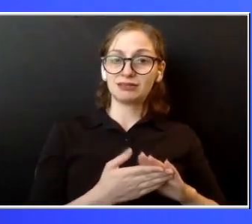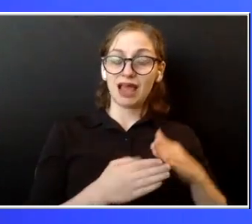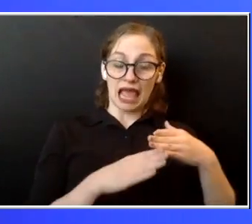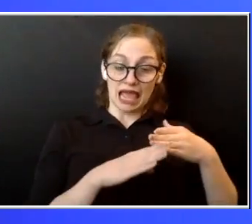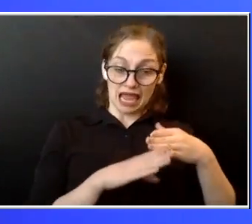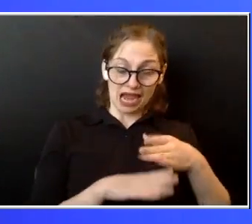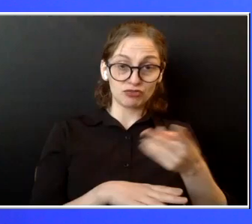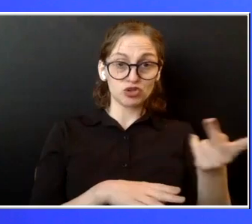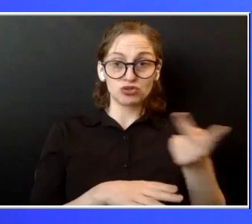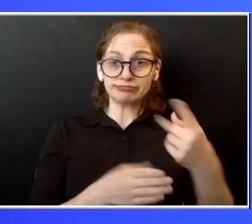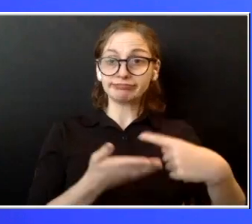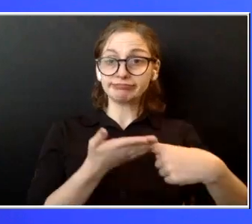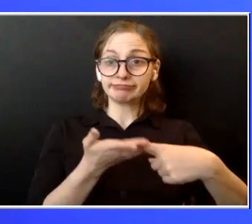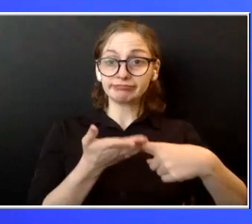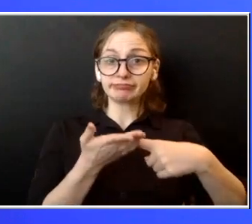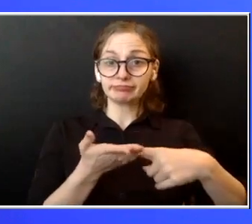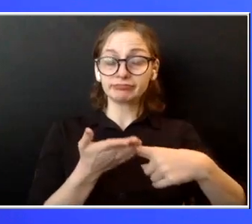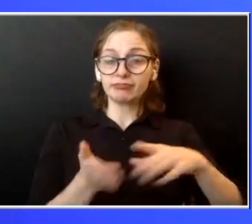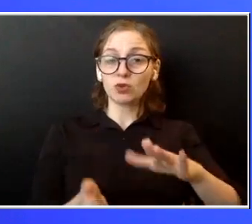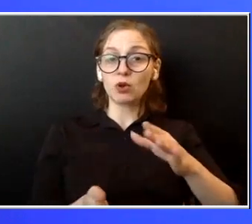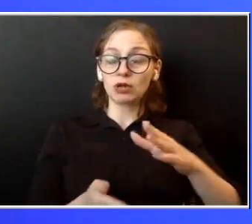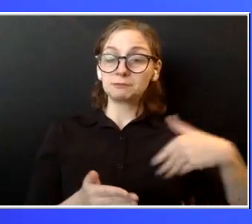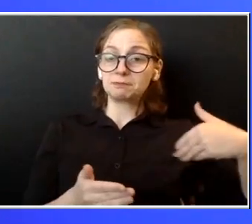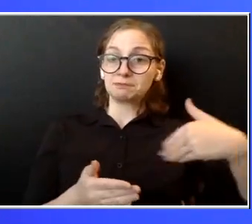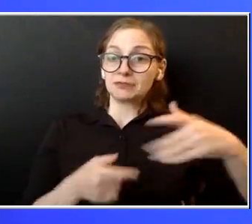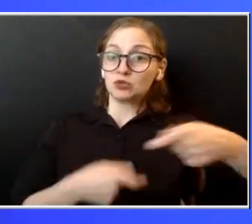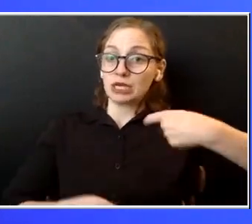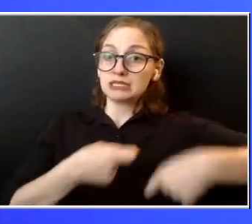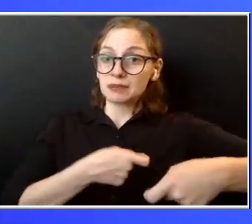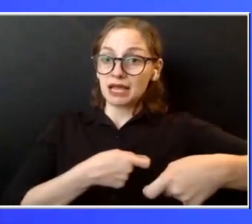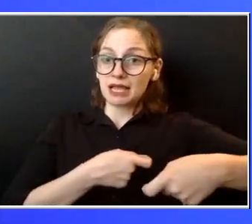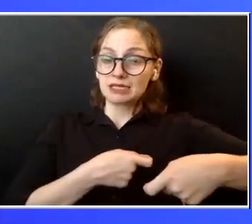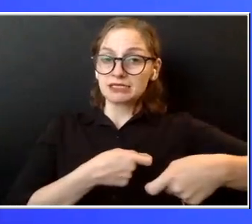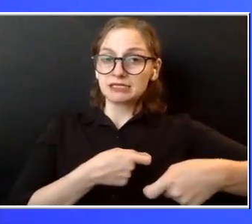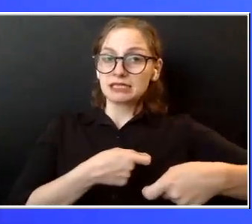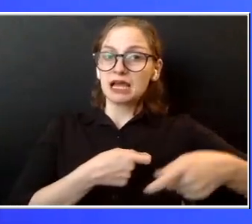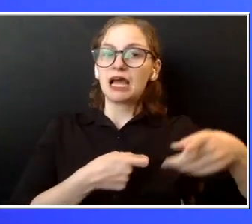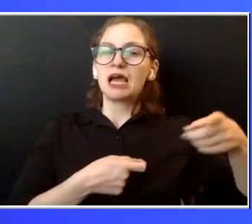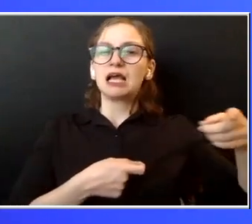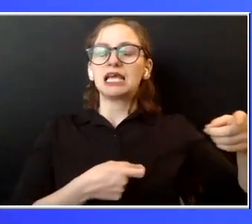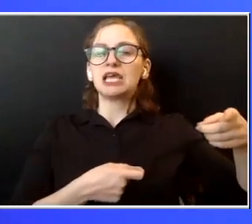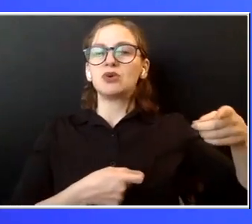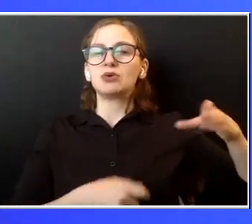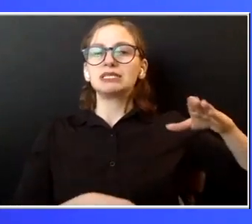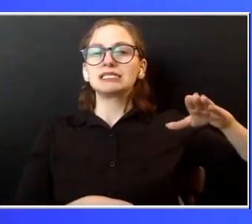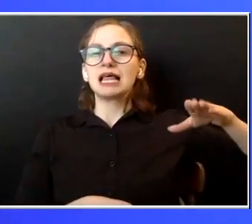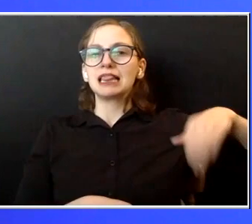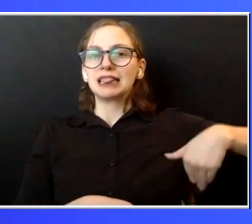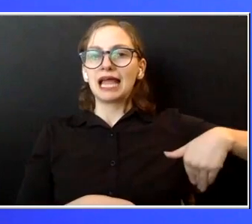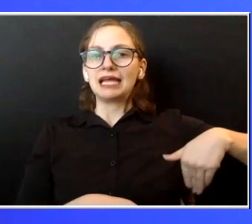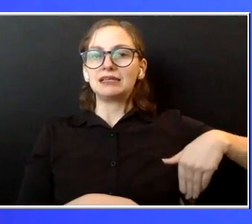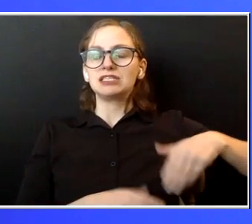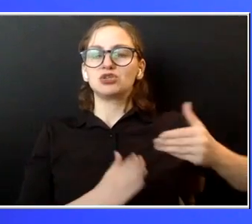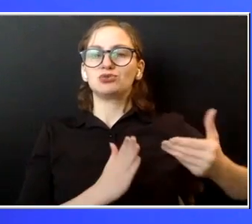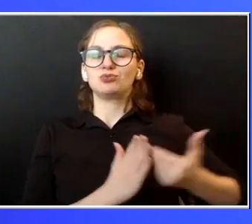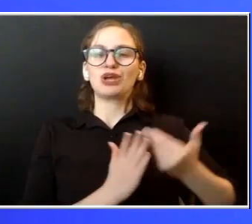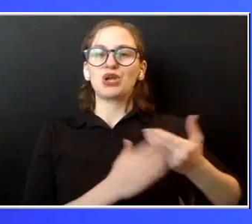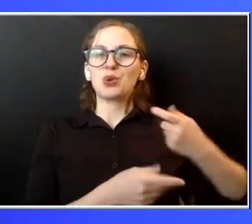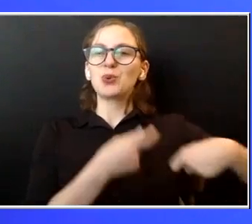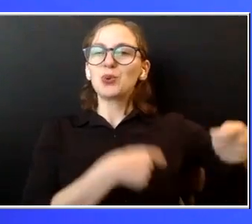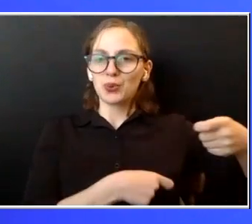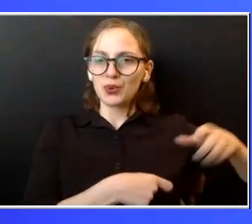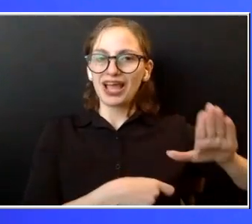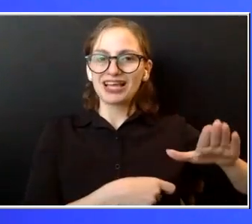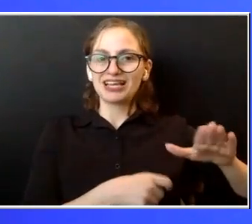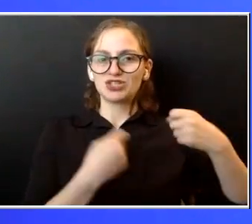your upcoming transplant, he was late for renewing his driver's license.